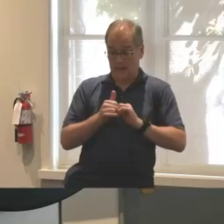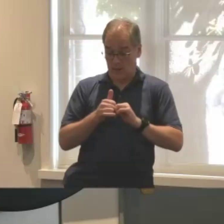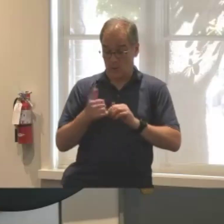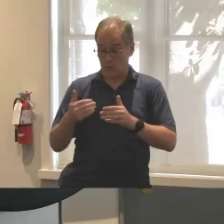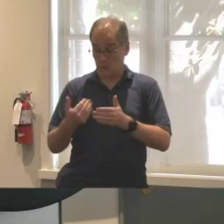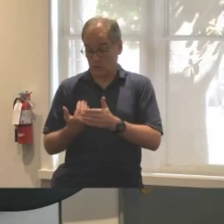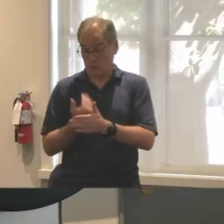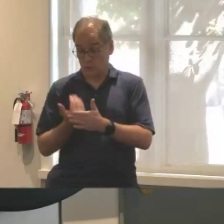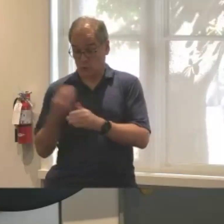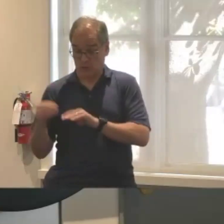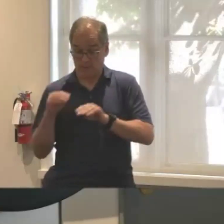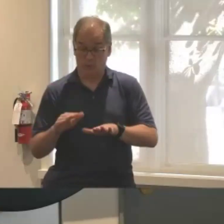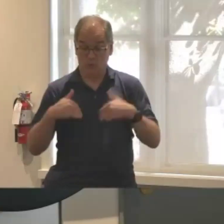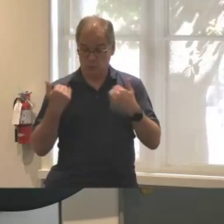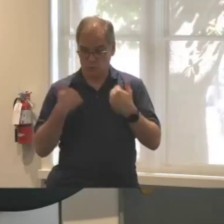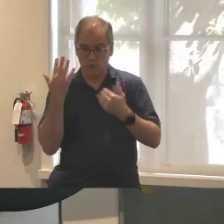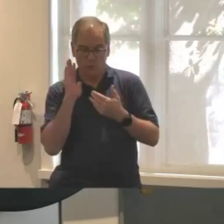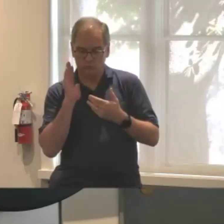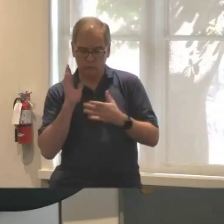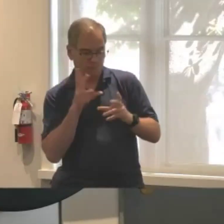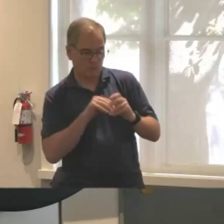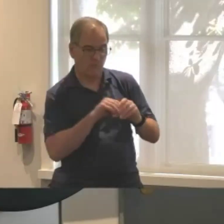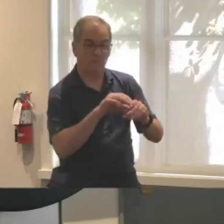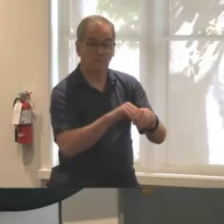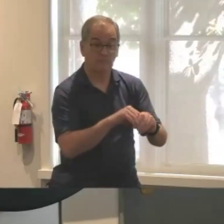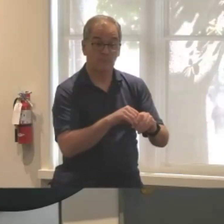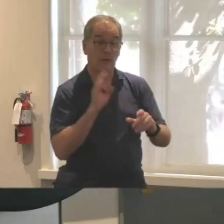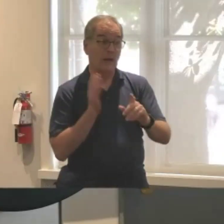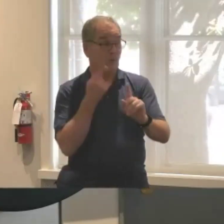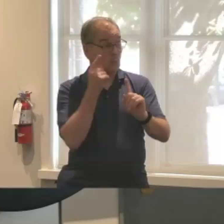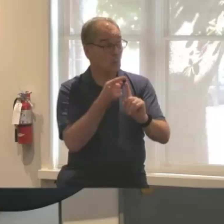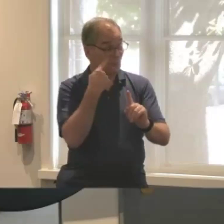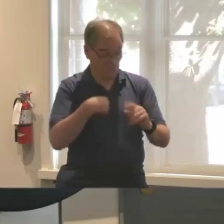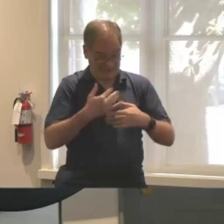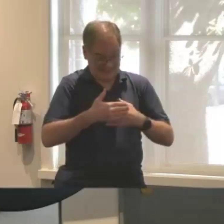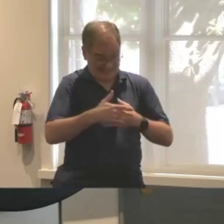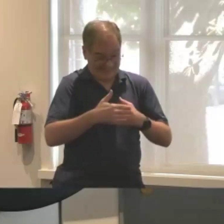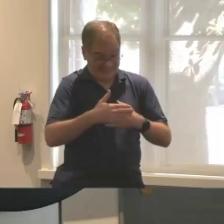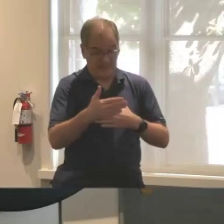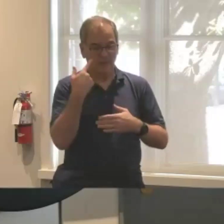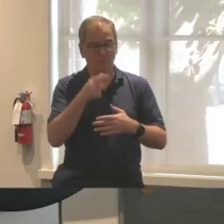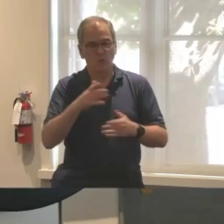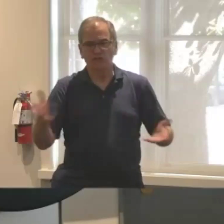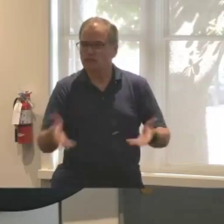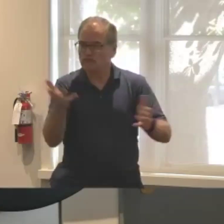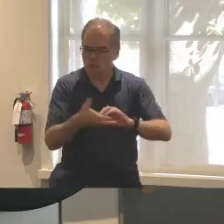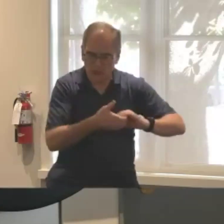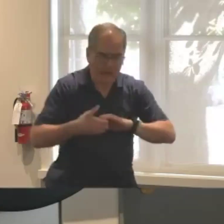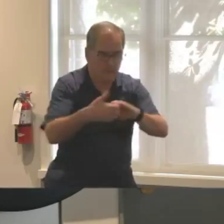will be discussed. The session aims to foster collaboration, learning, and innovation in supporting newcomer youth